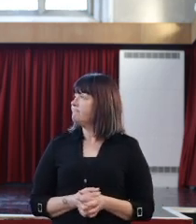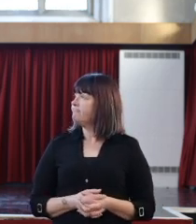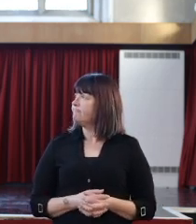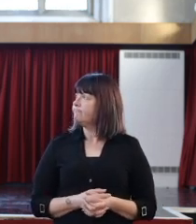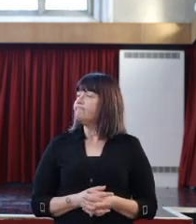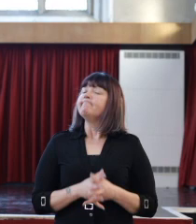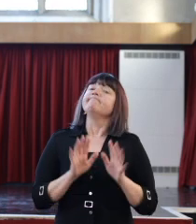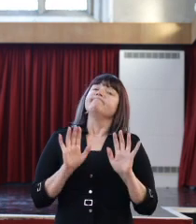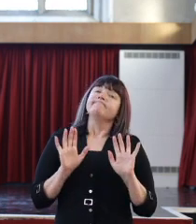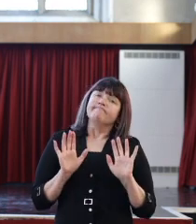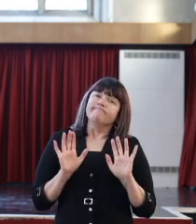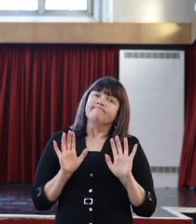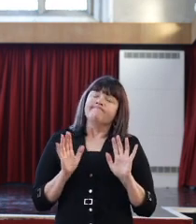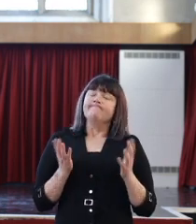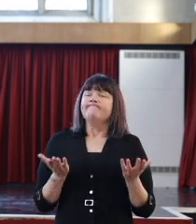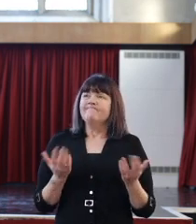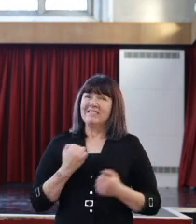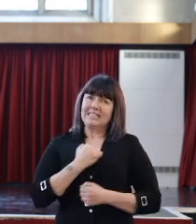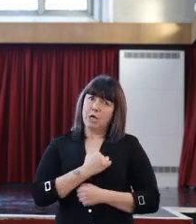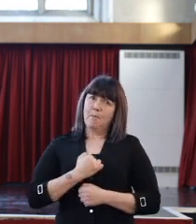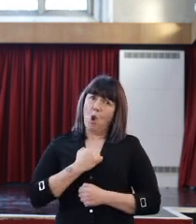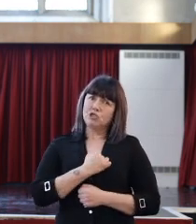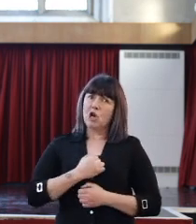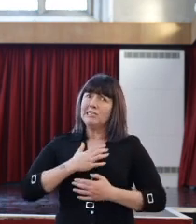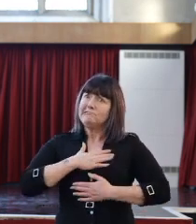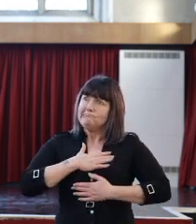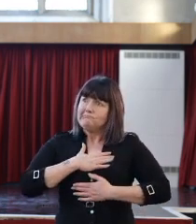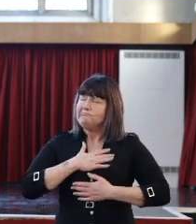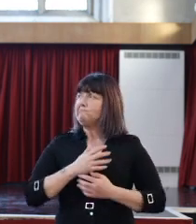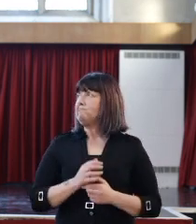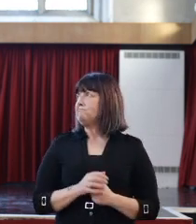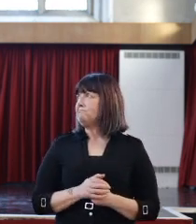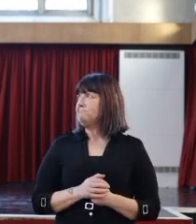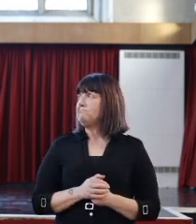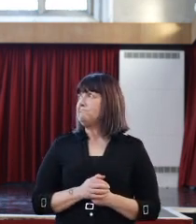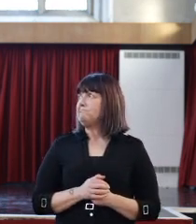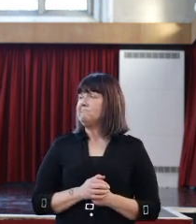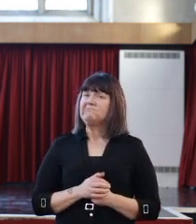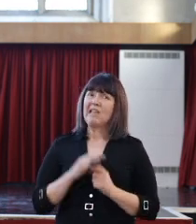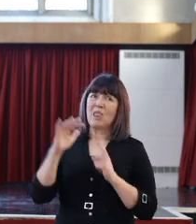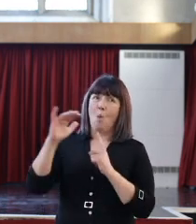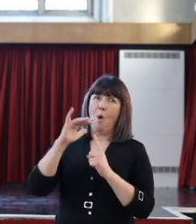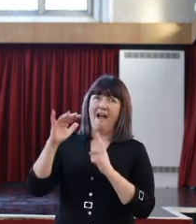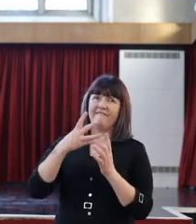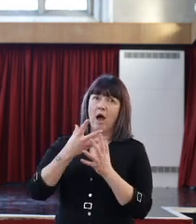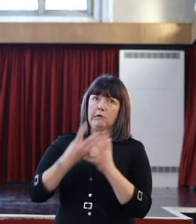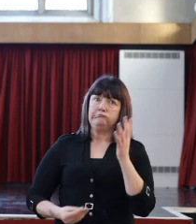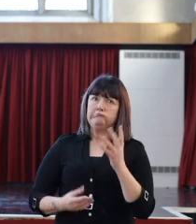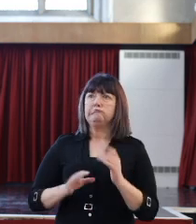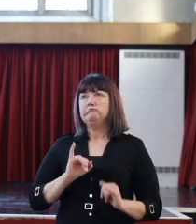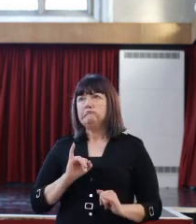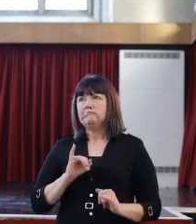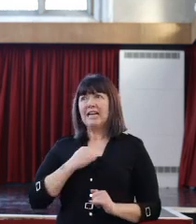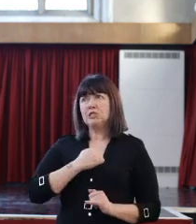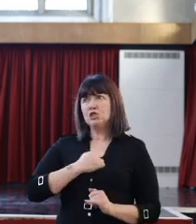In which case, we apologise again for Wi-Fi failing us, and sorry to Artlist that we couldn't make the magic